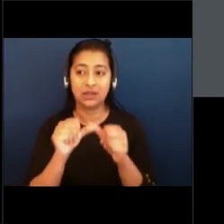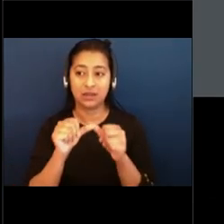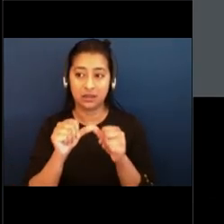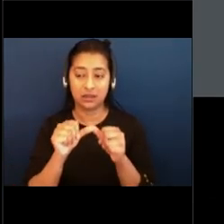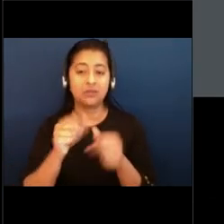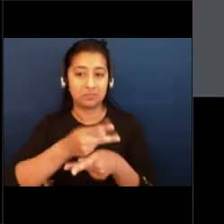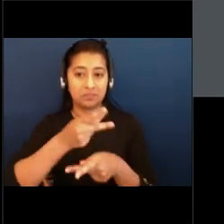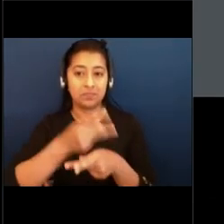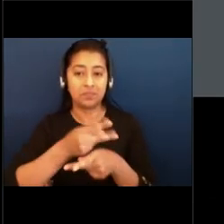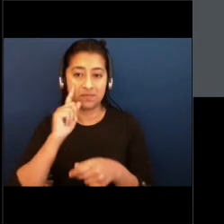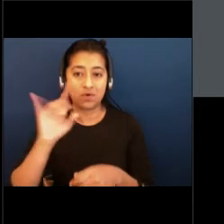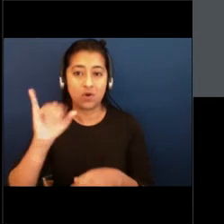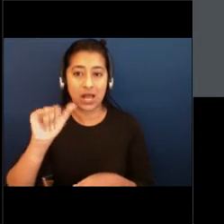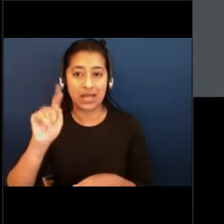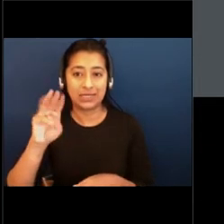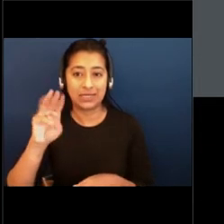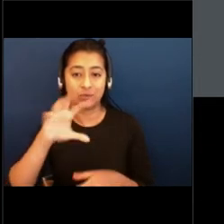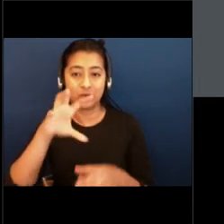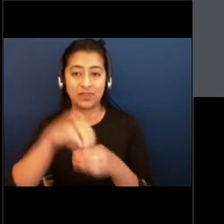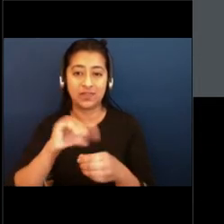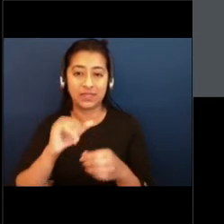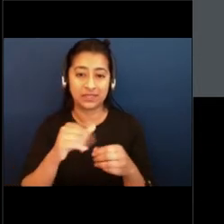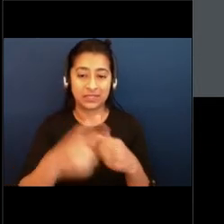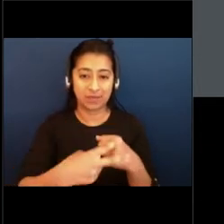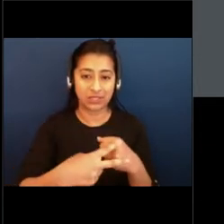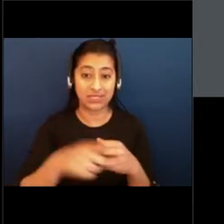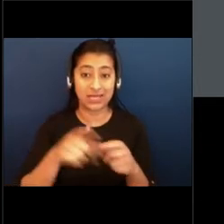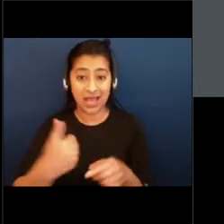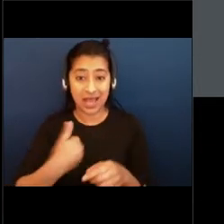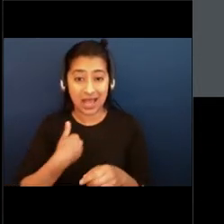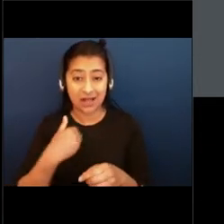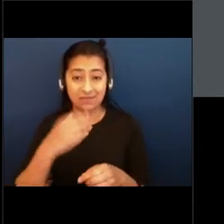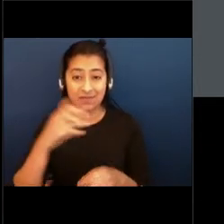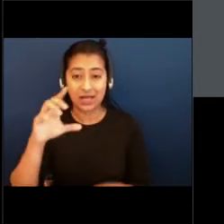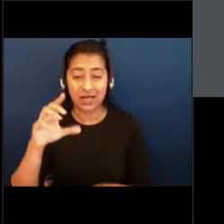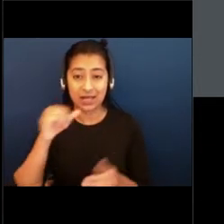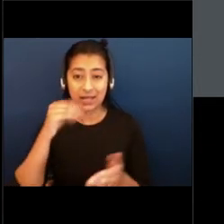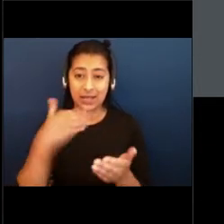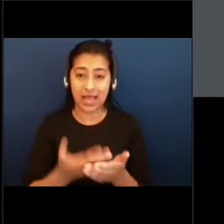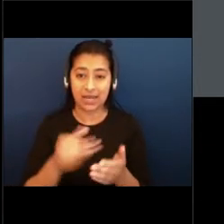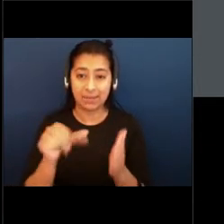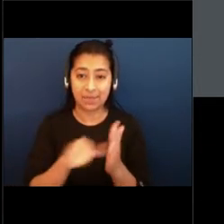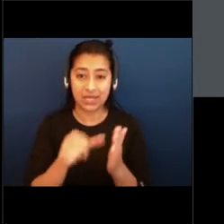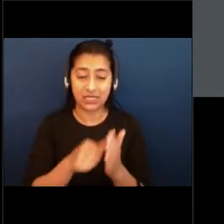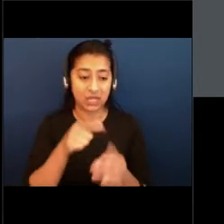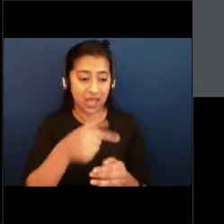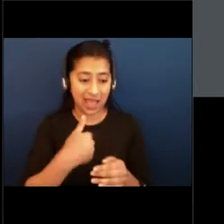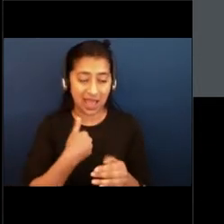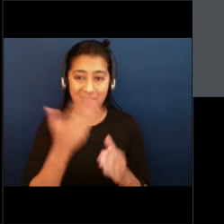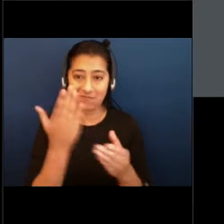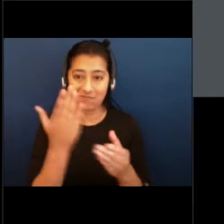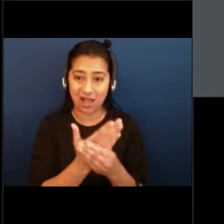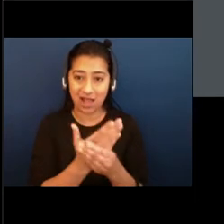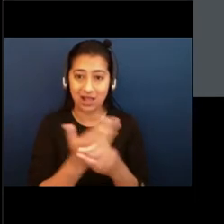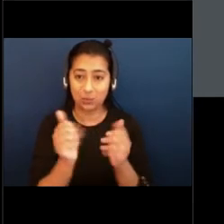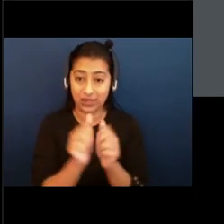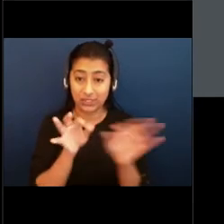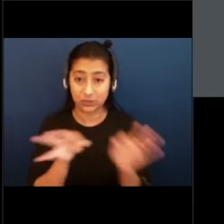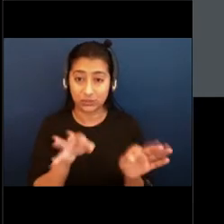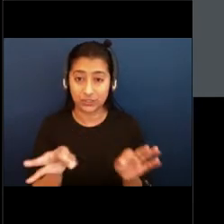for items within the deposit? Is there a landing page or a file with a basic description of the deposit? Access